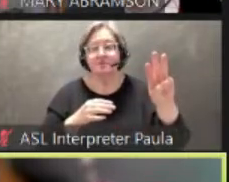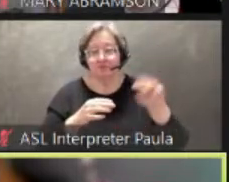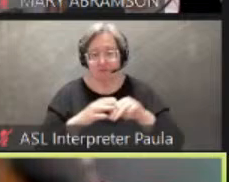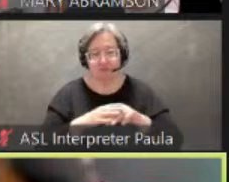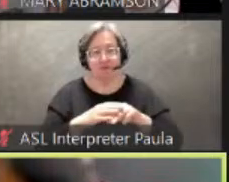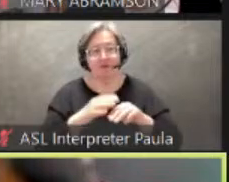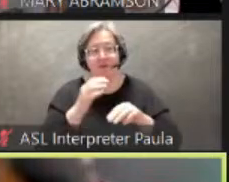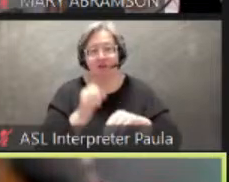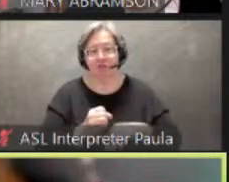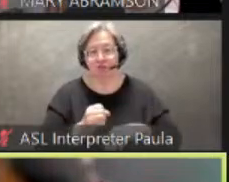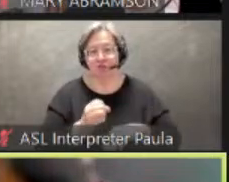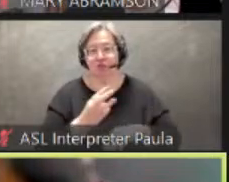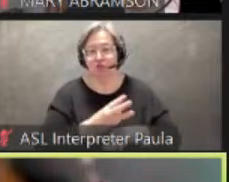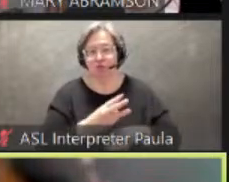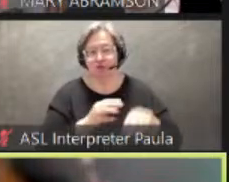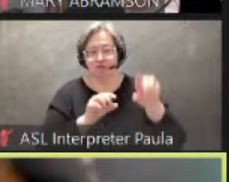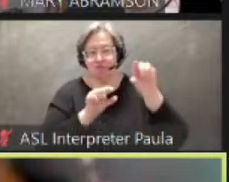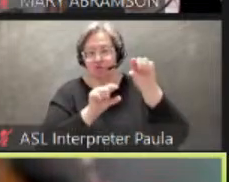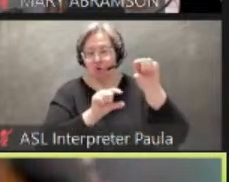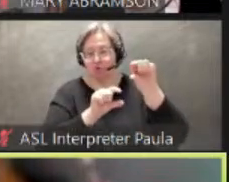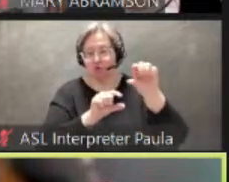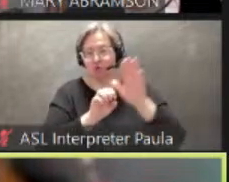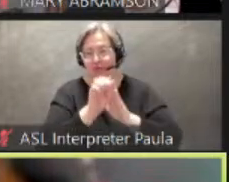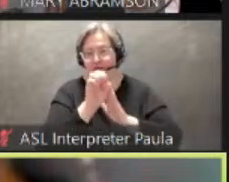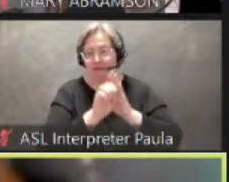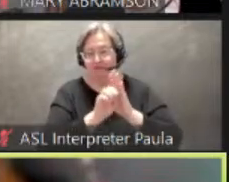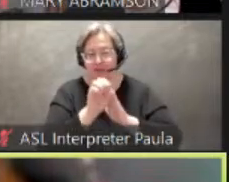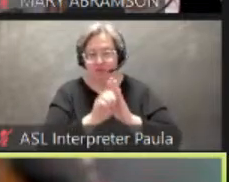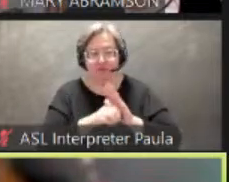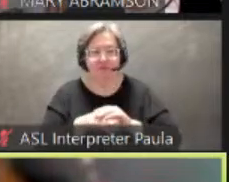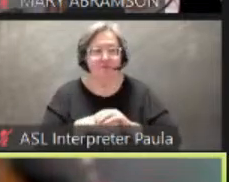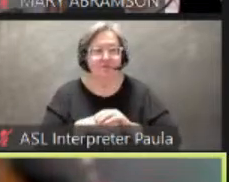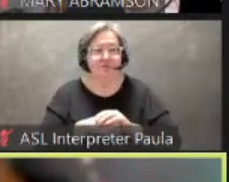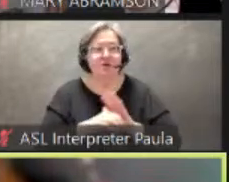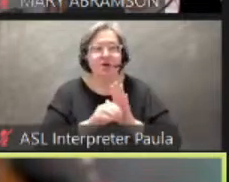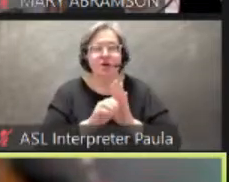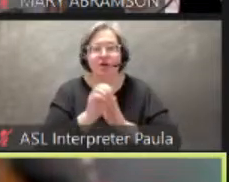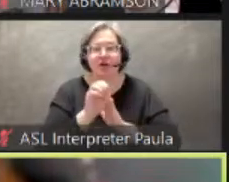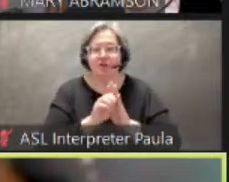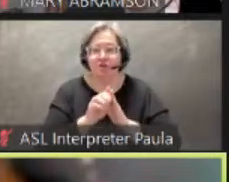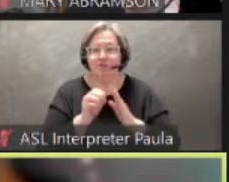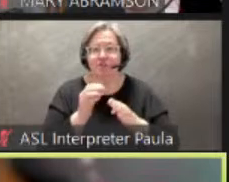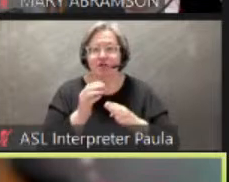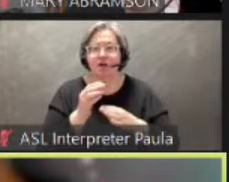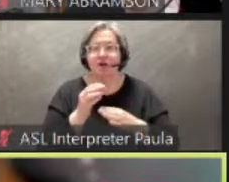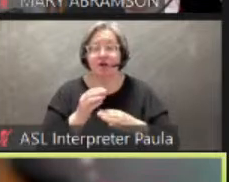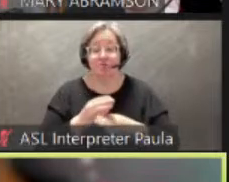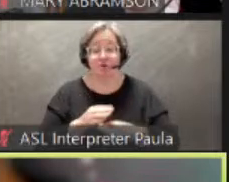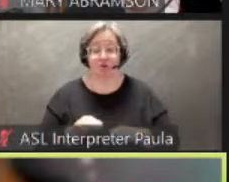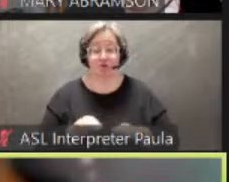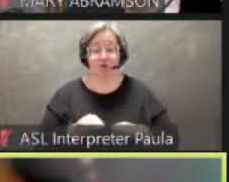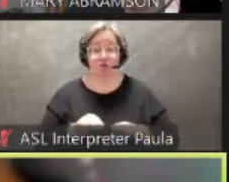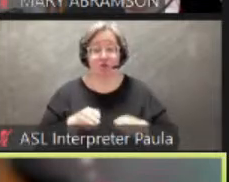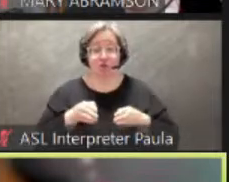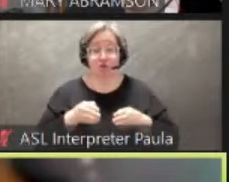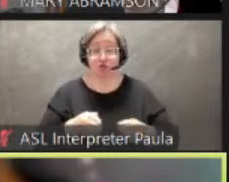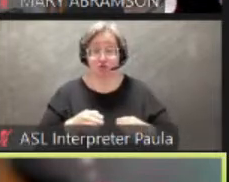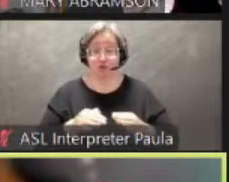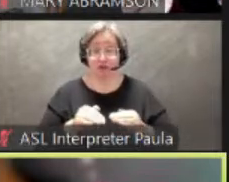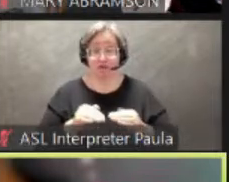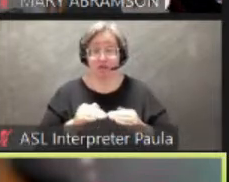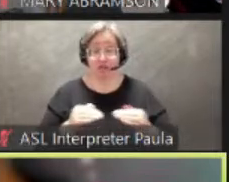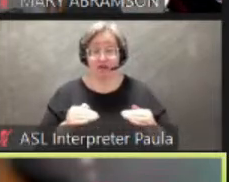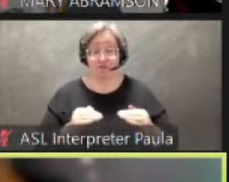and one at the southwest corner of State and Lake. And these elevators go between street level directly up to platform